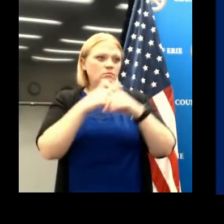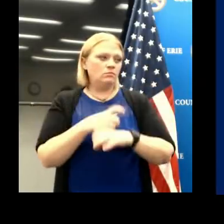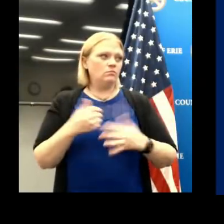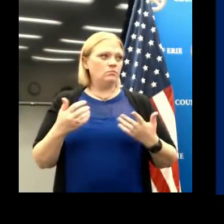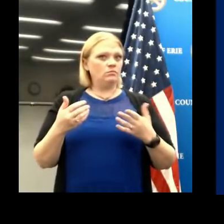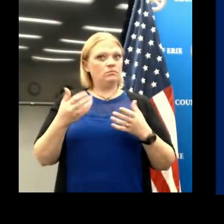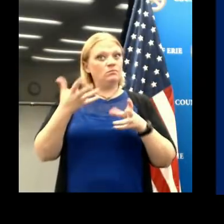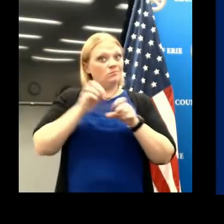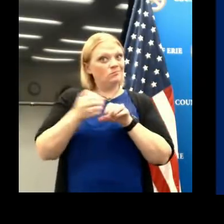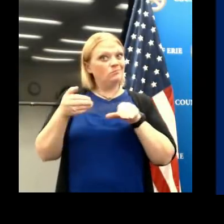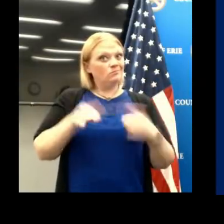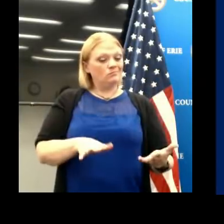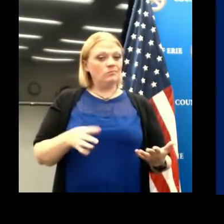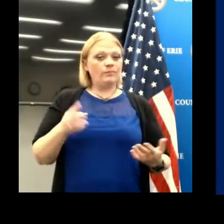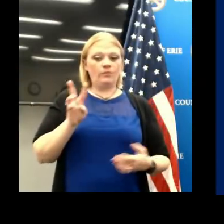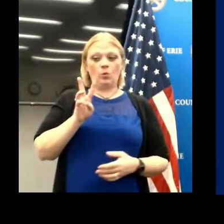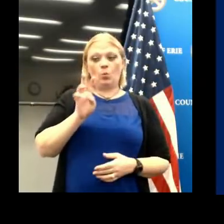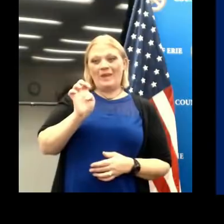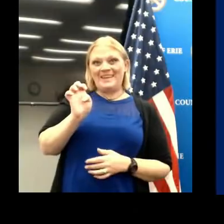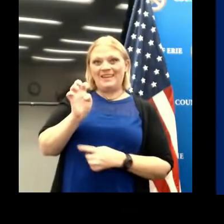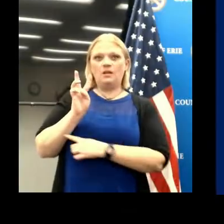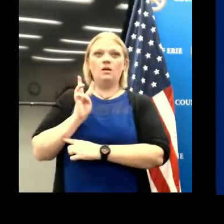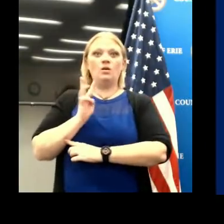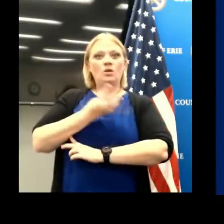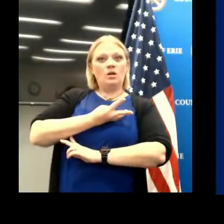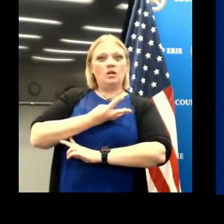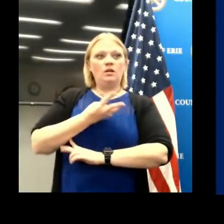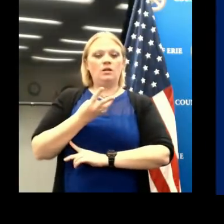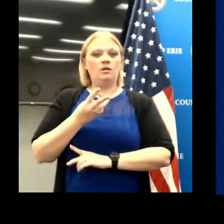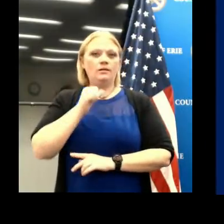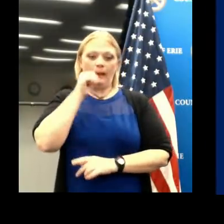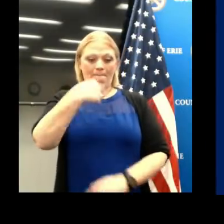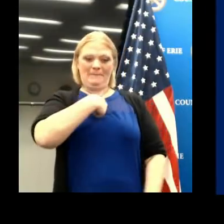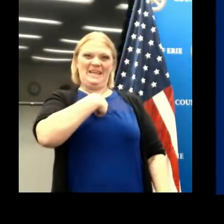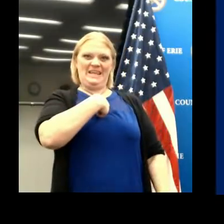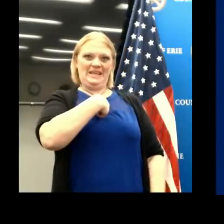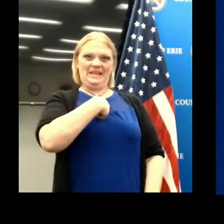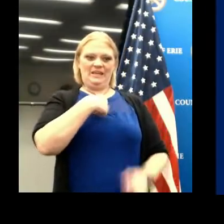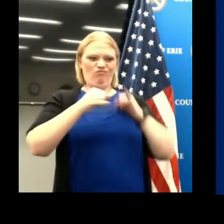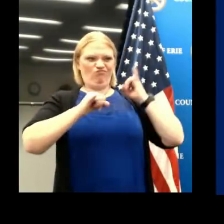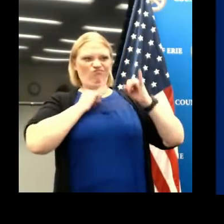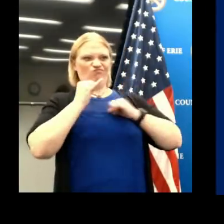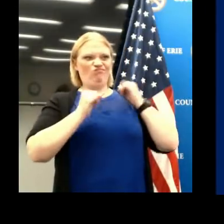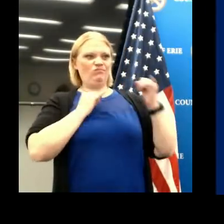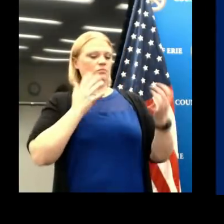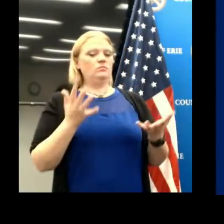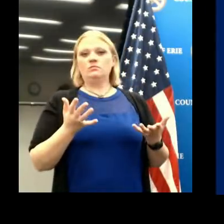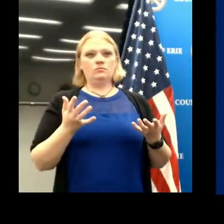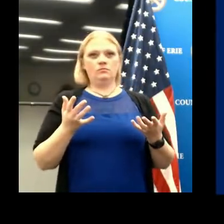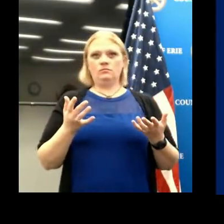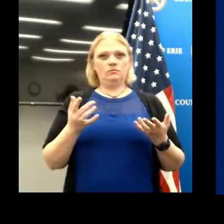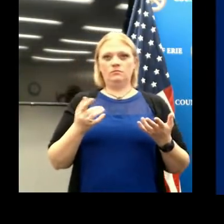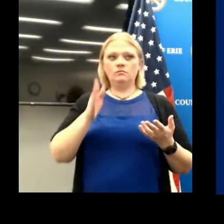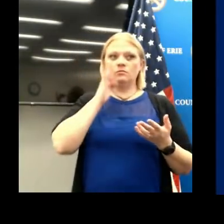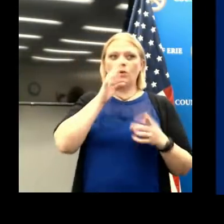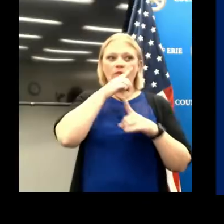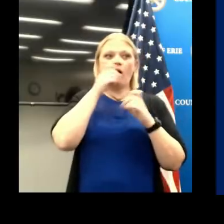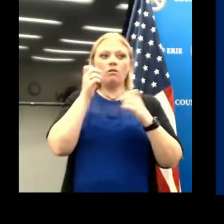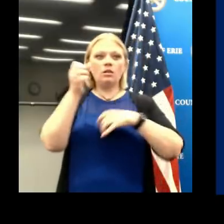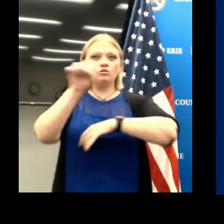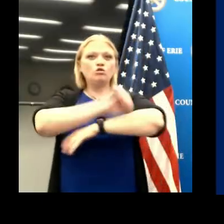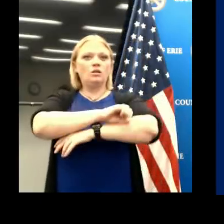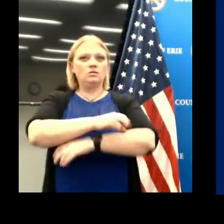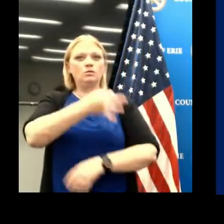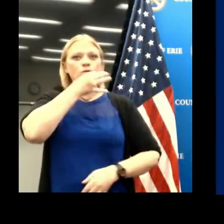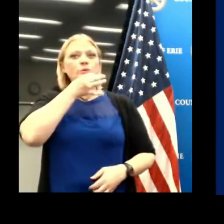complications, including death. We need to think about we, not me. Otherwise, there will be some ugly shutdowns